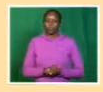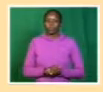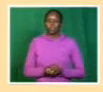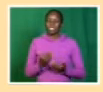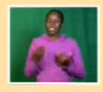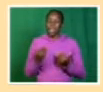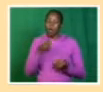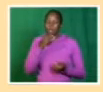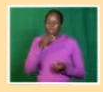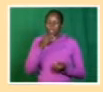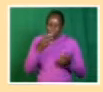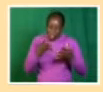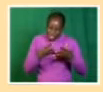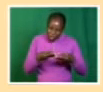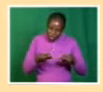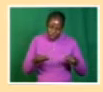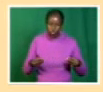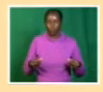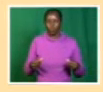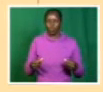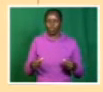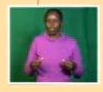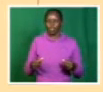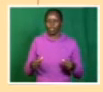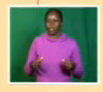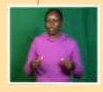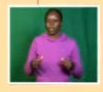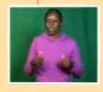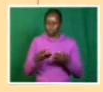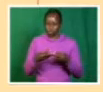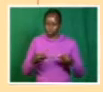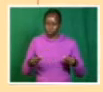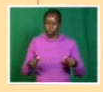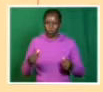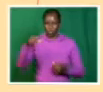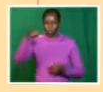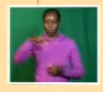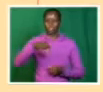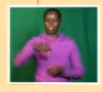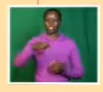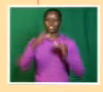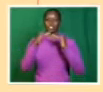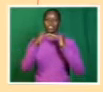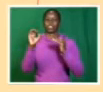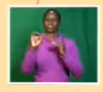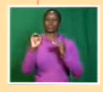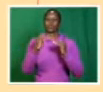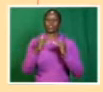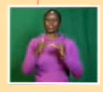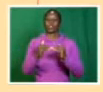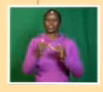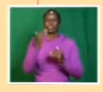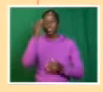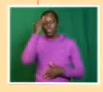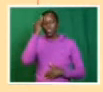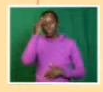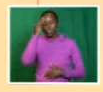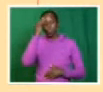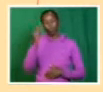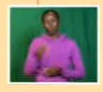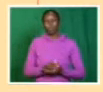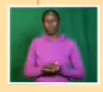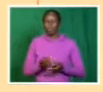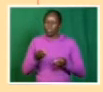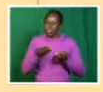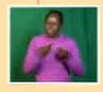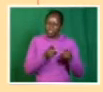are solving this quadratic equation. You know how to solve quadratic equation. There are